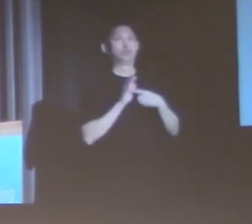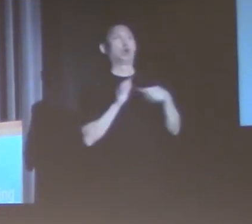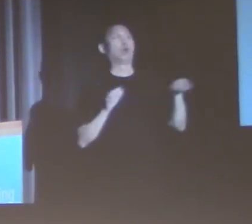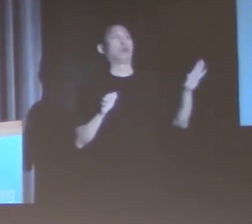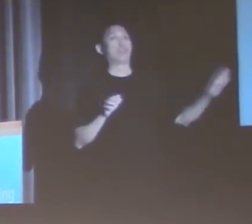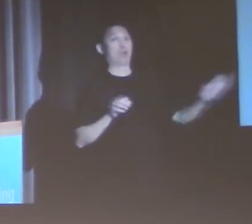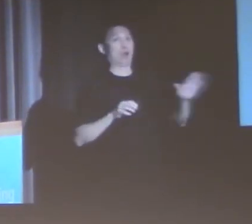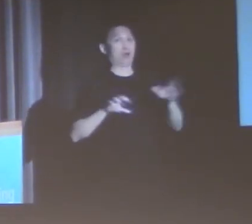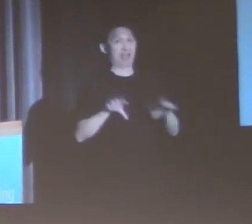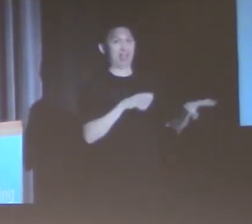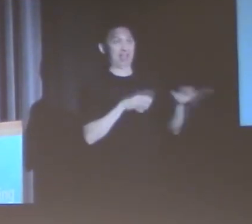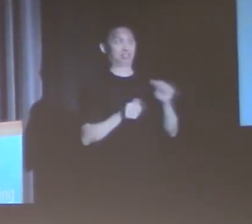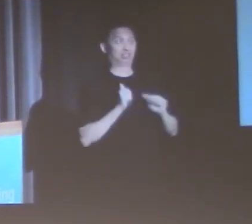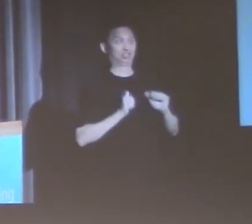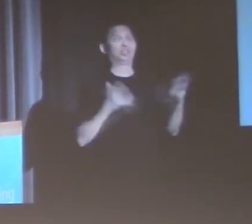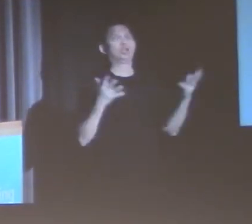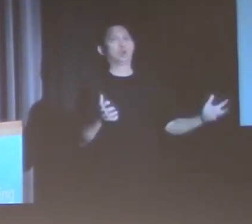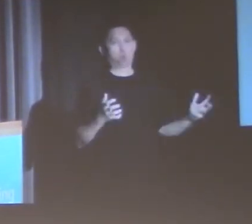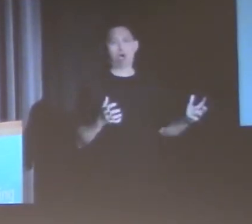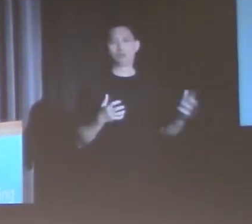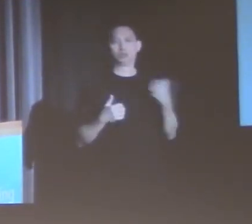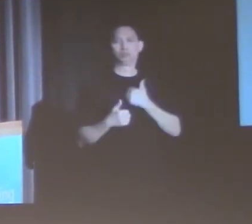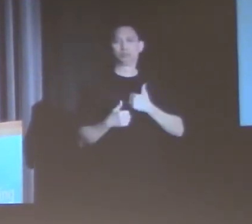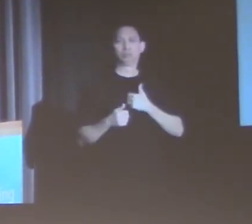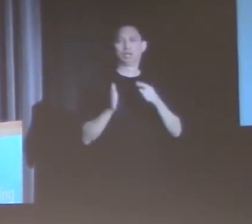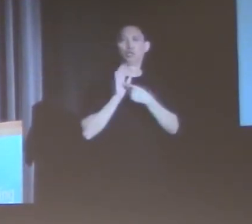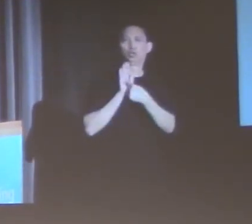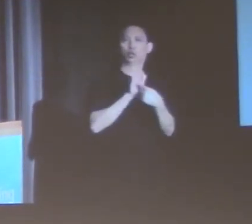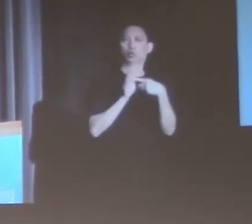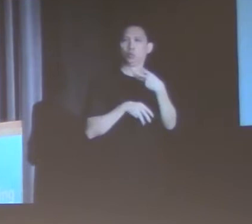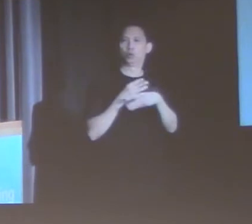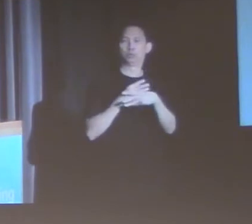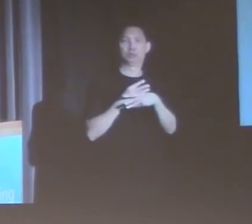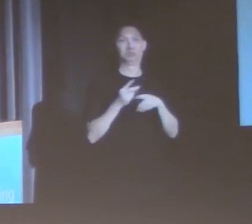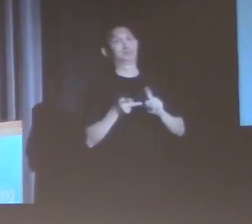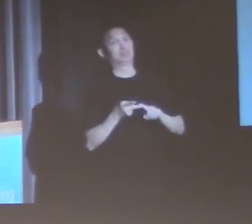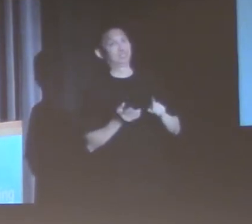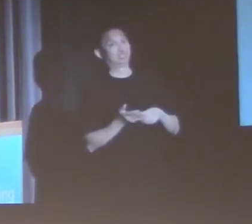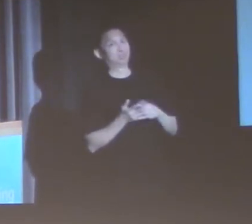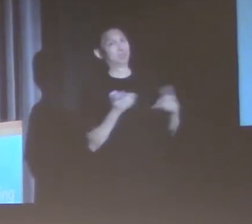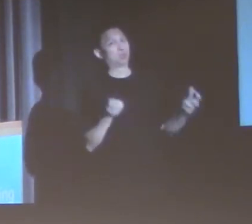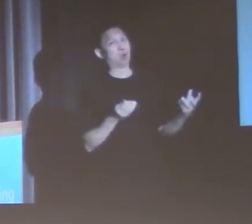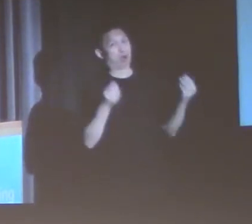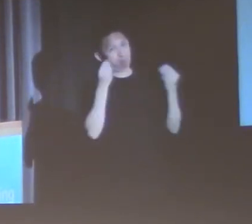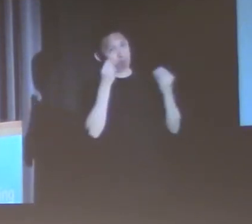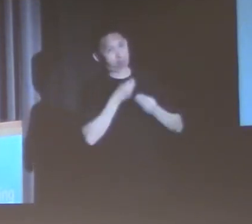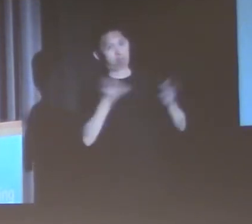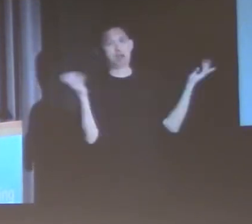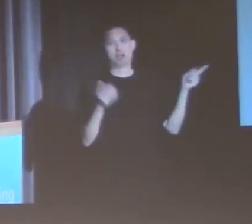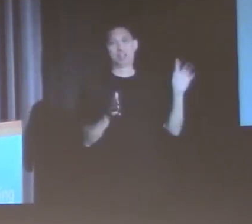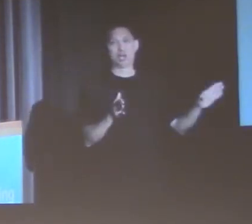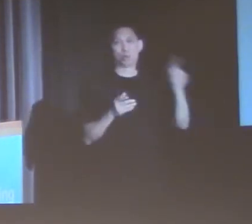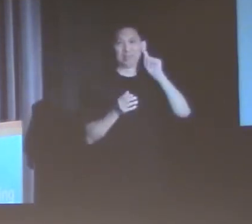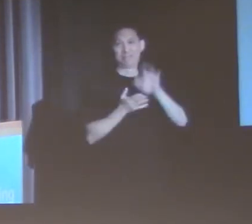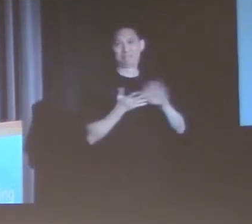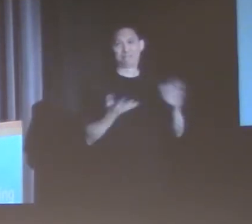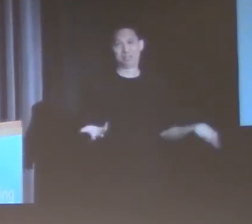want to spread their ideology. Sometimes, so it was all different reason why they accept to be in the film.